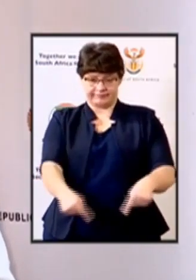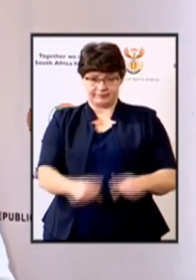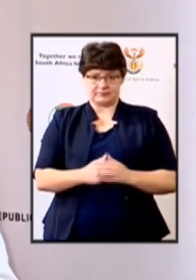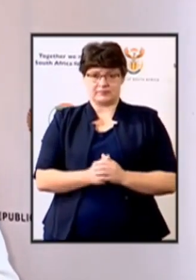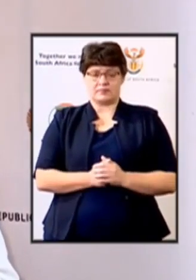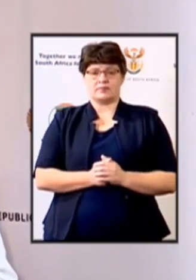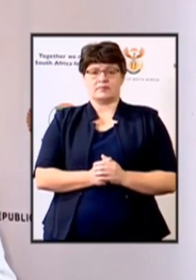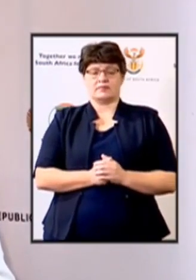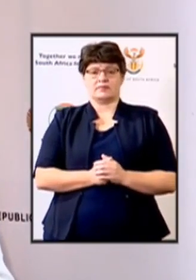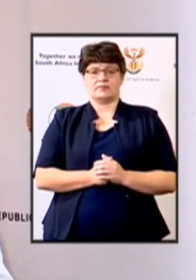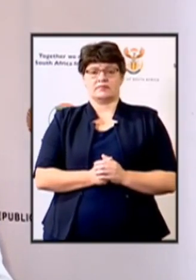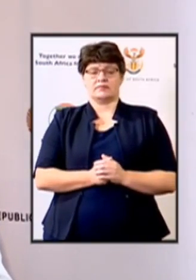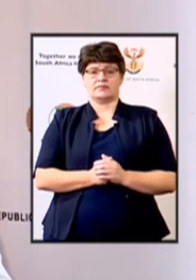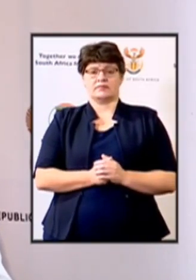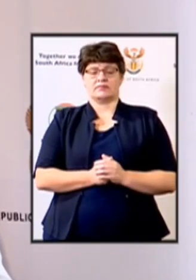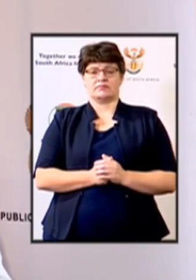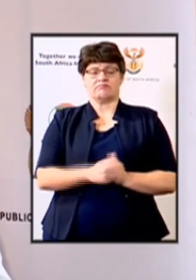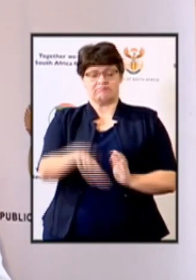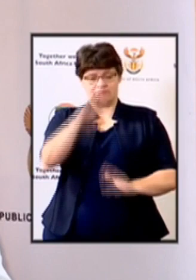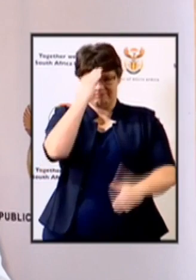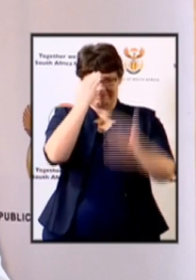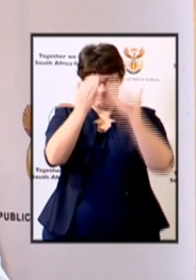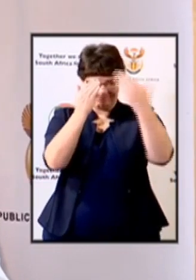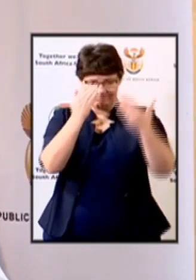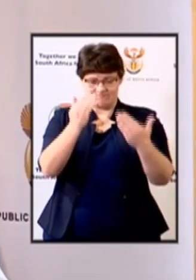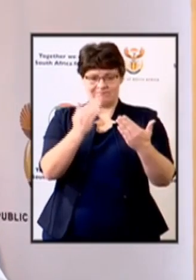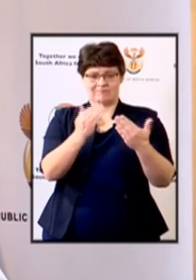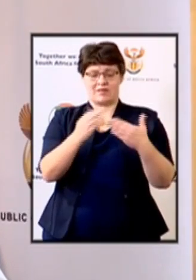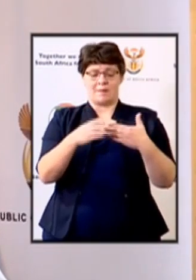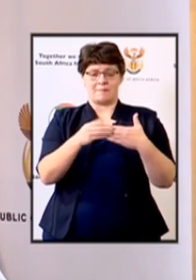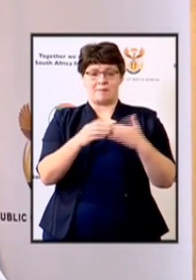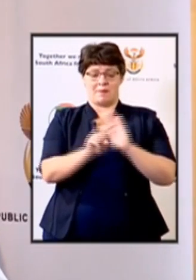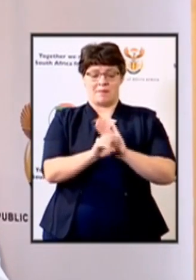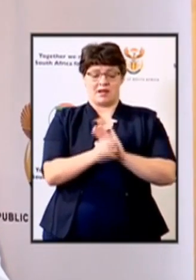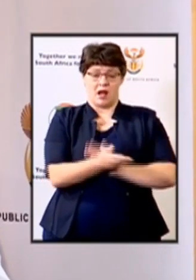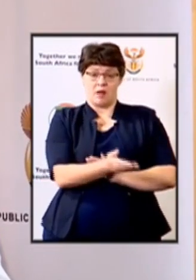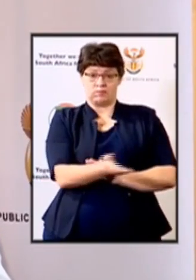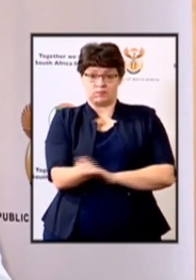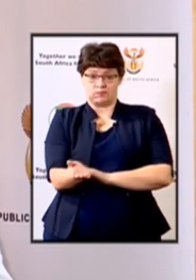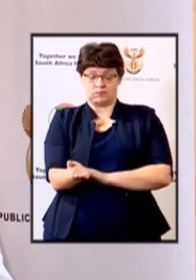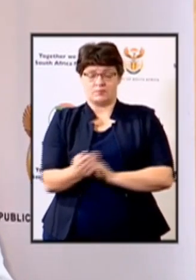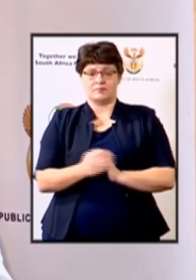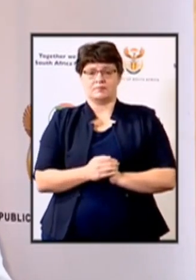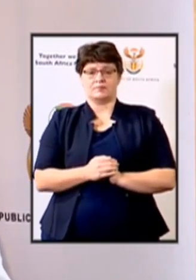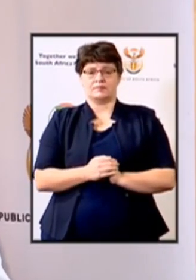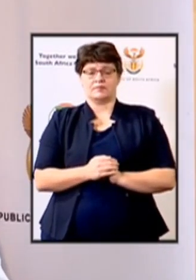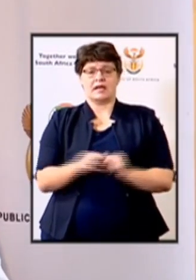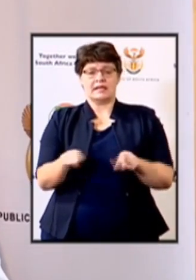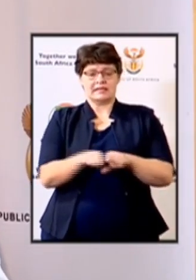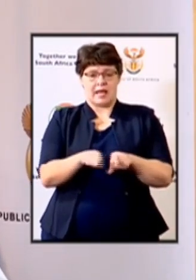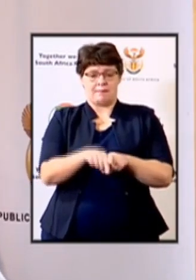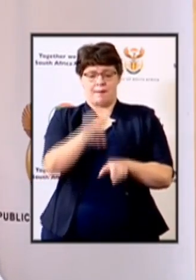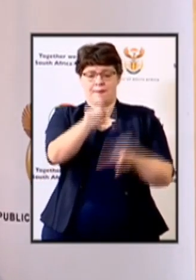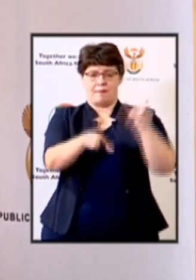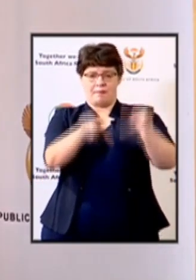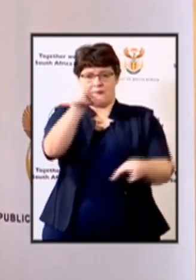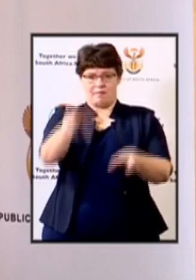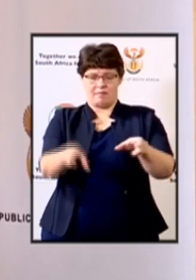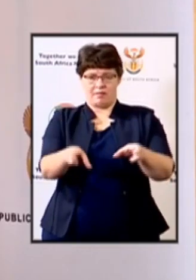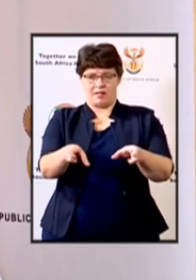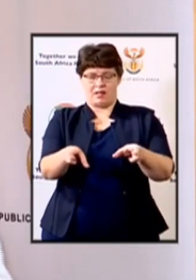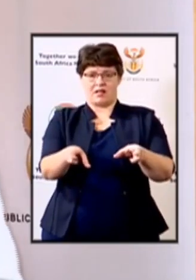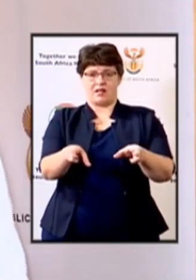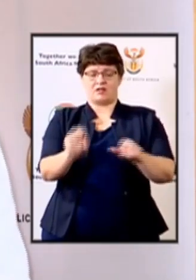I want to greet you, members of the media who are here, and all South Africans at large, wherever they